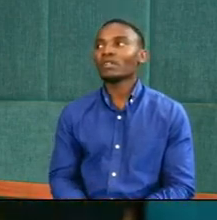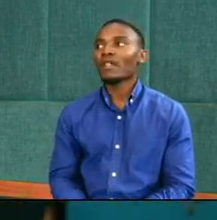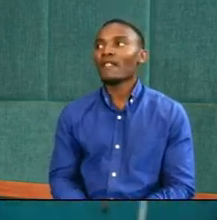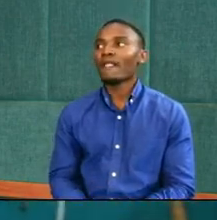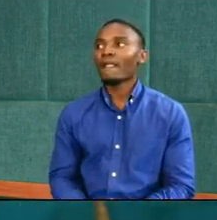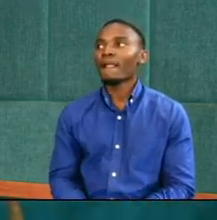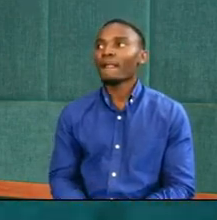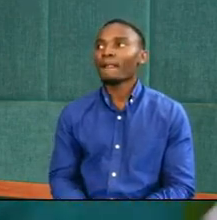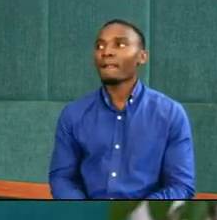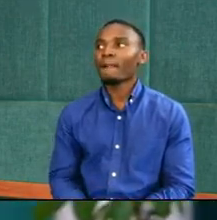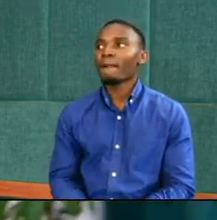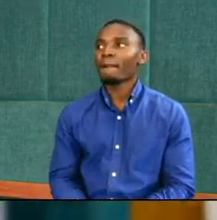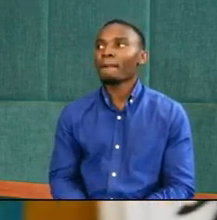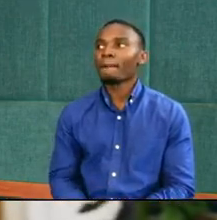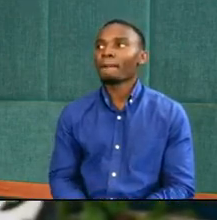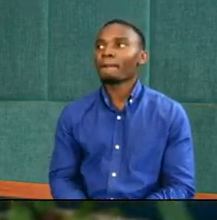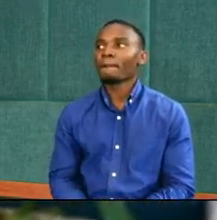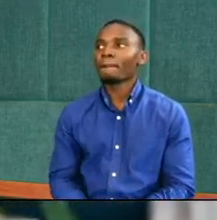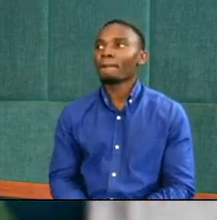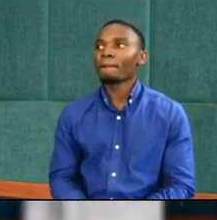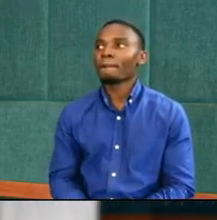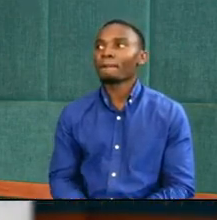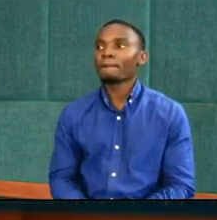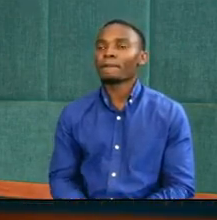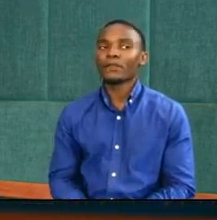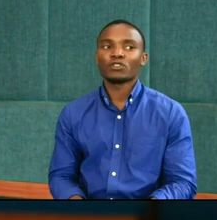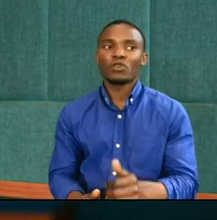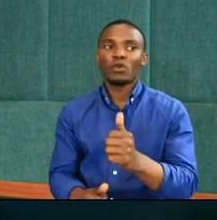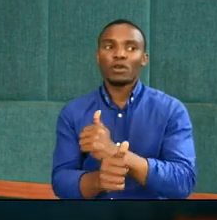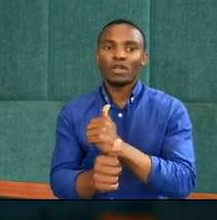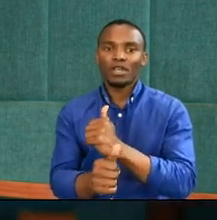Okay? So here's the dangerous part.